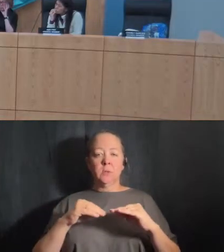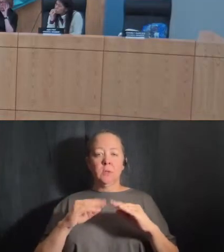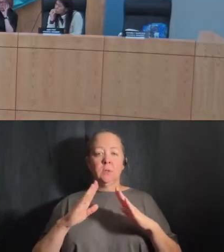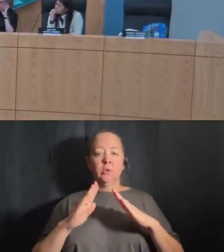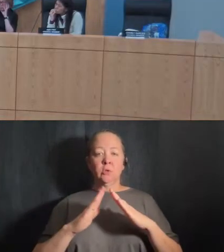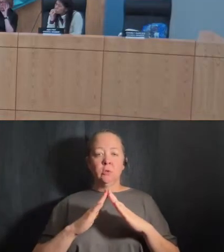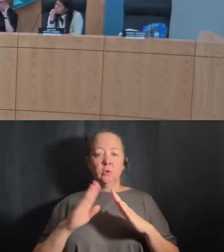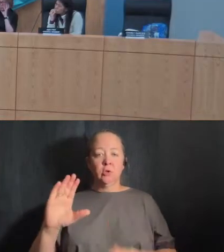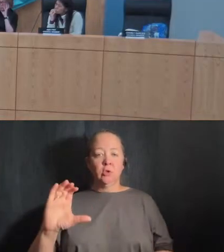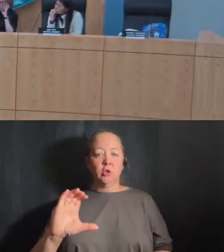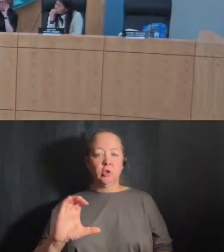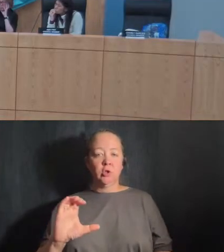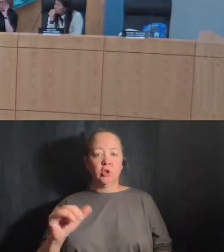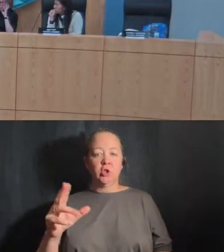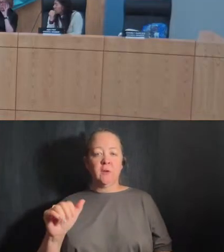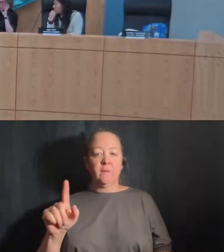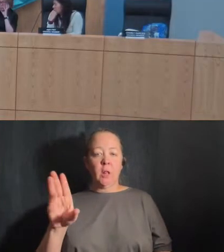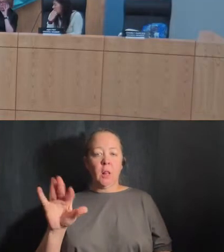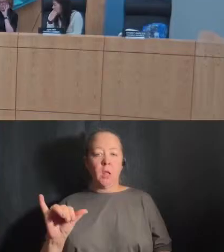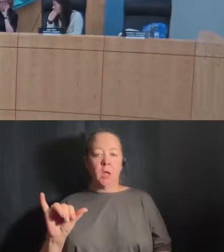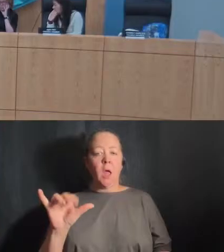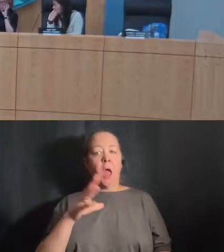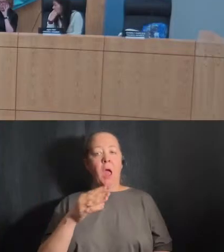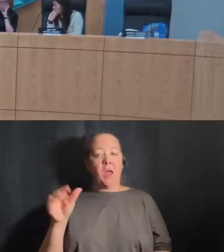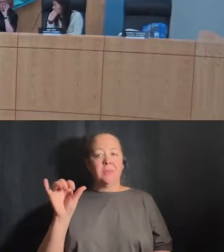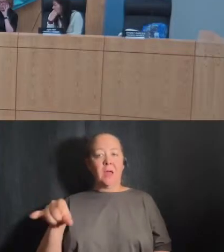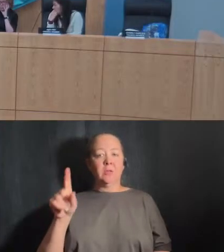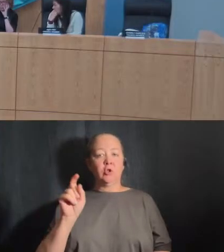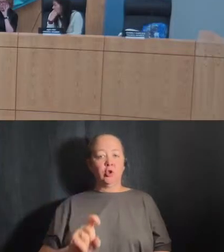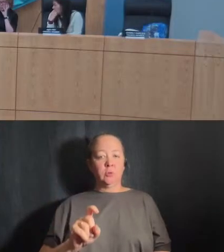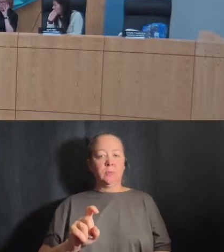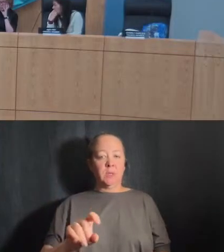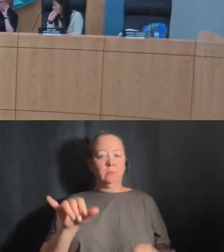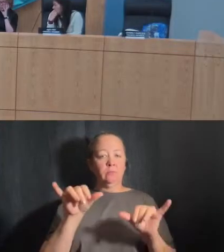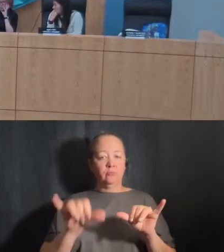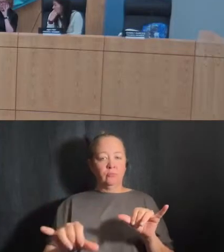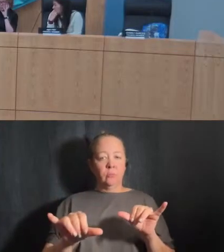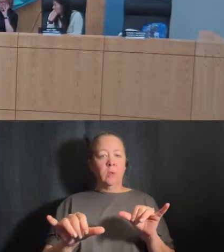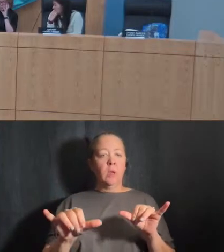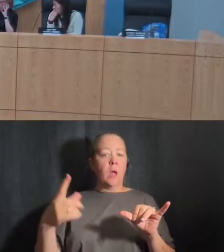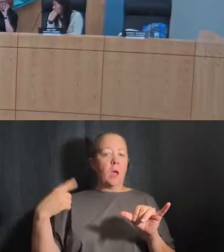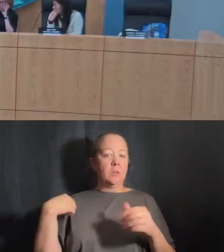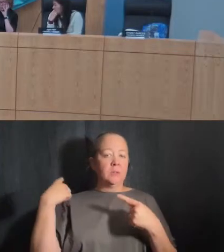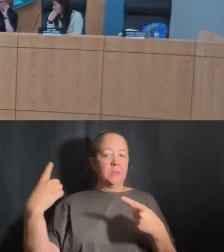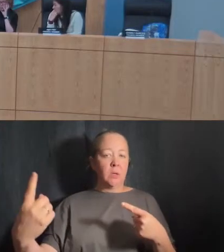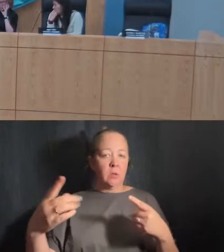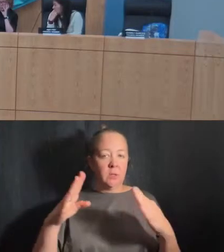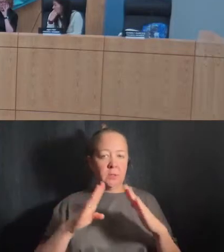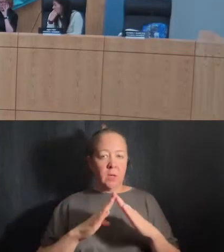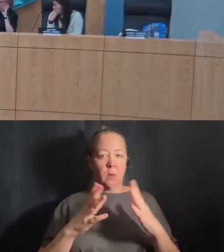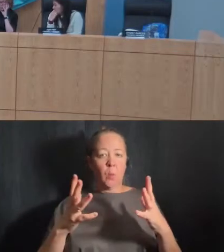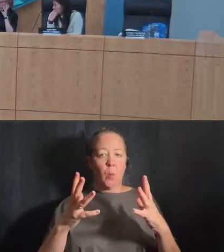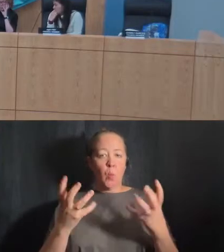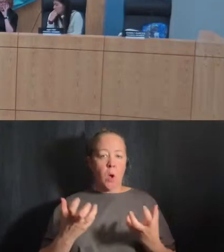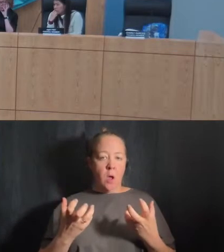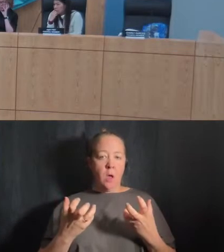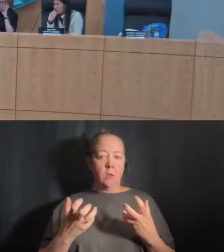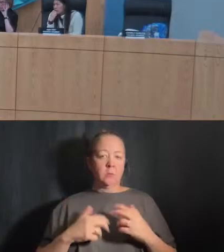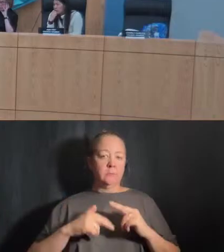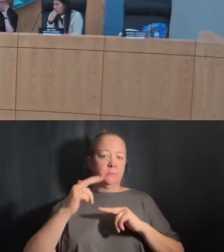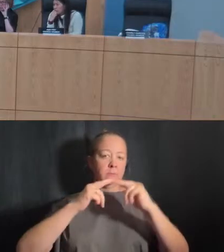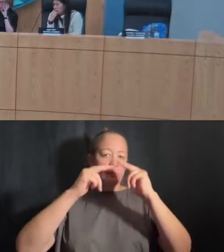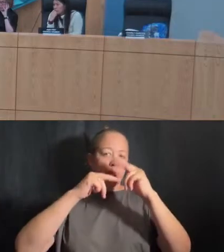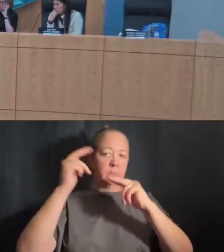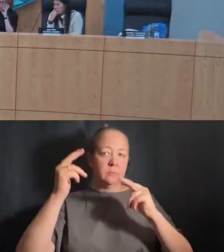that until what the town wants expands, like if we want to take out bonds to do some of the things that the